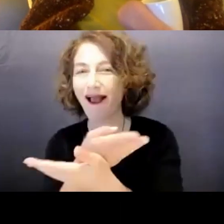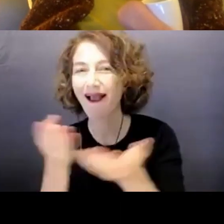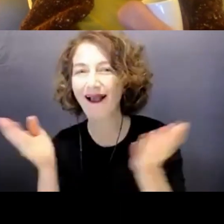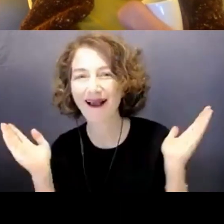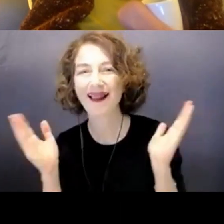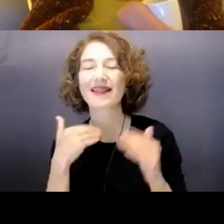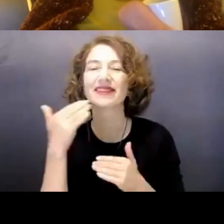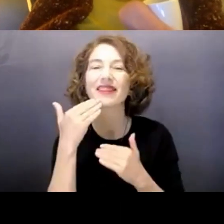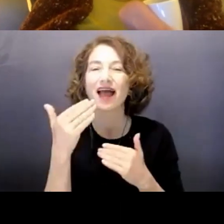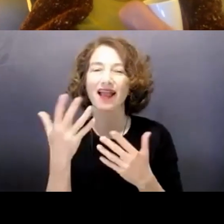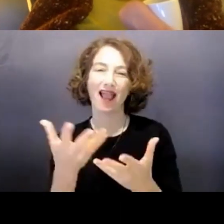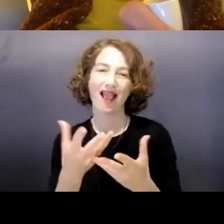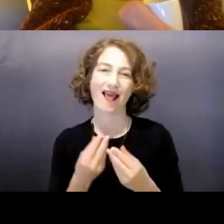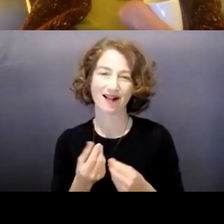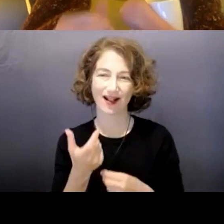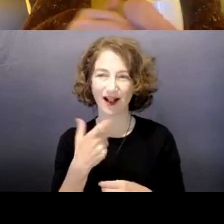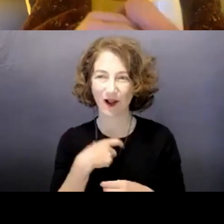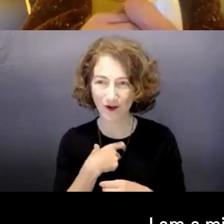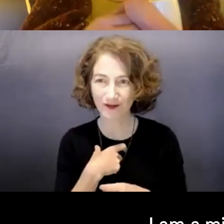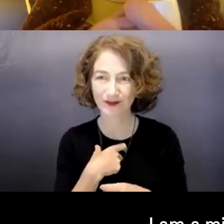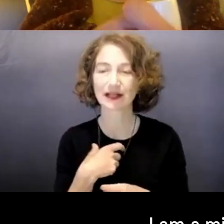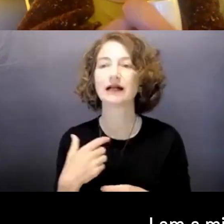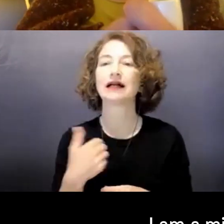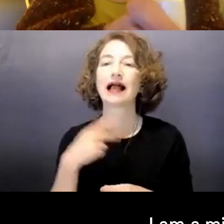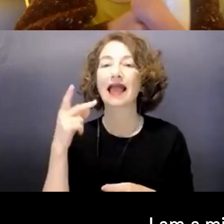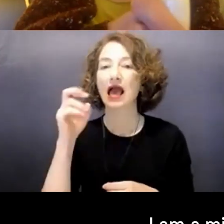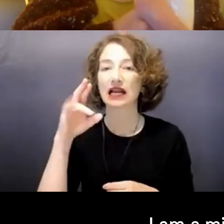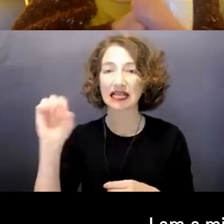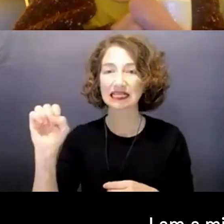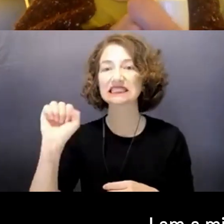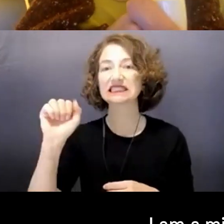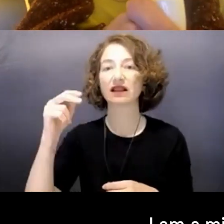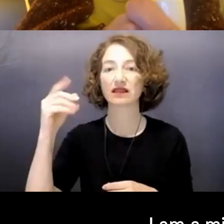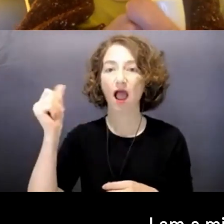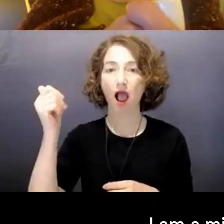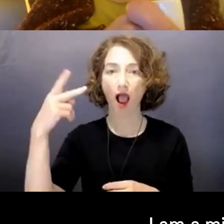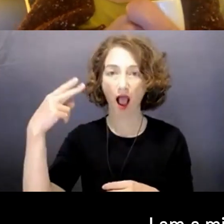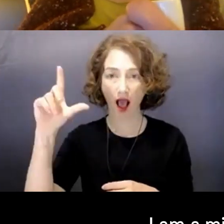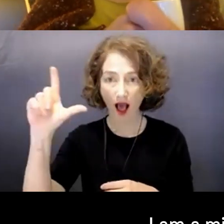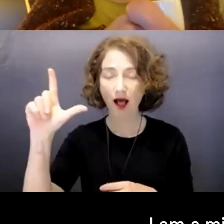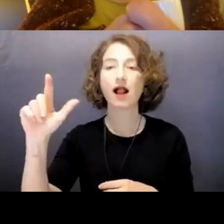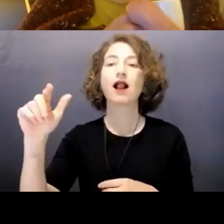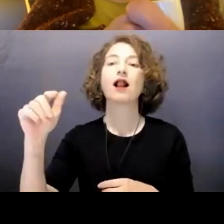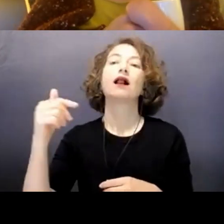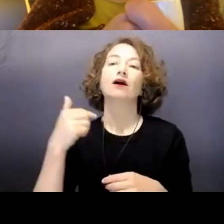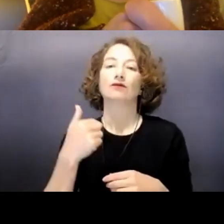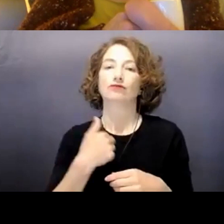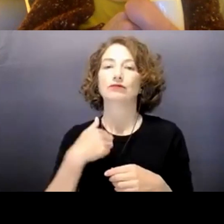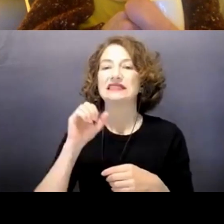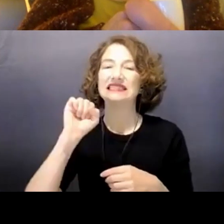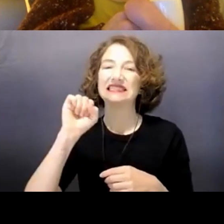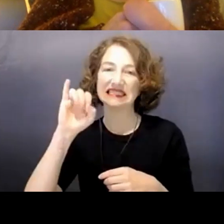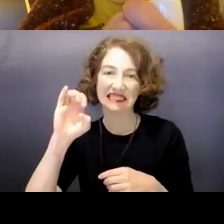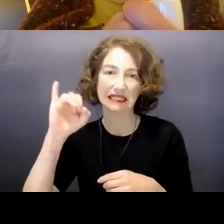I use she, her pronouns. I am a middle-aged white woman wearing glasses. I